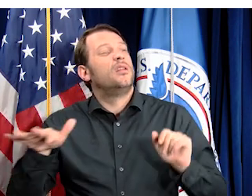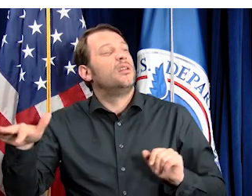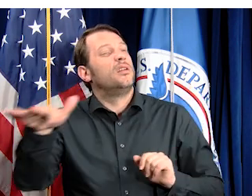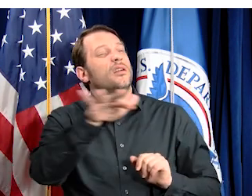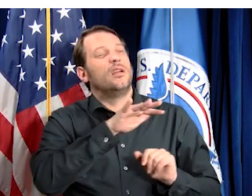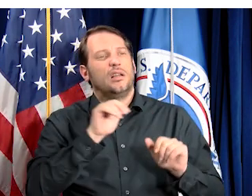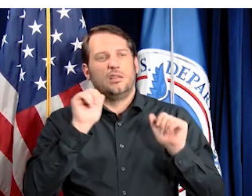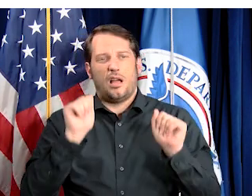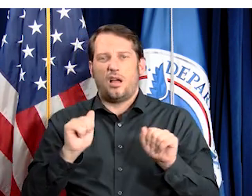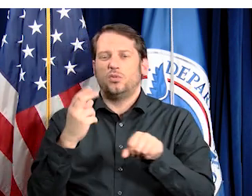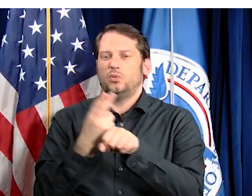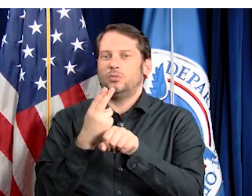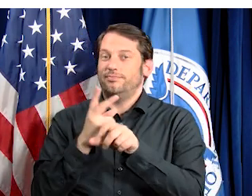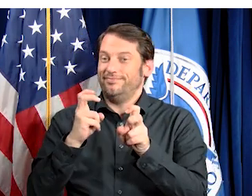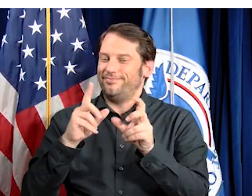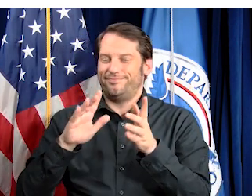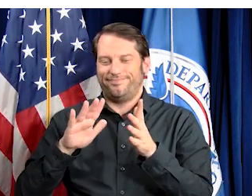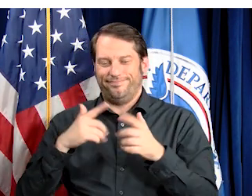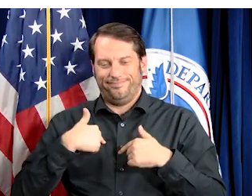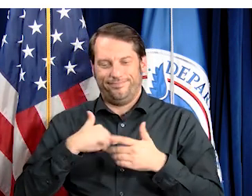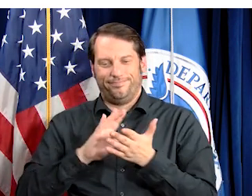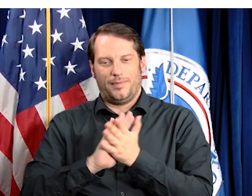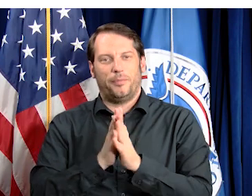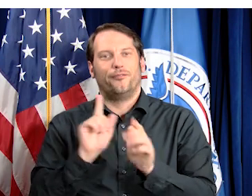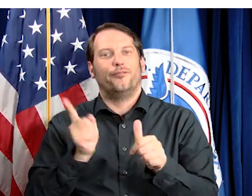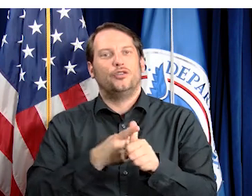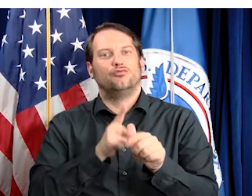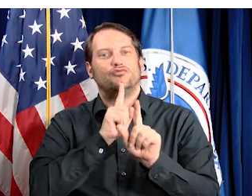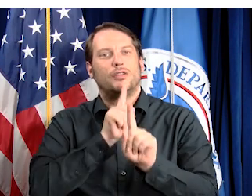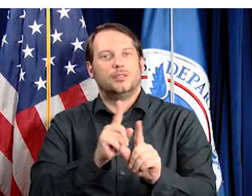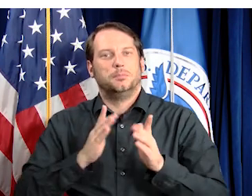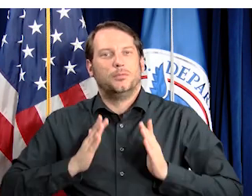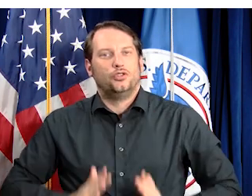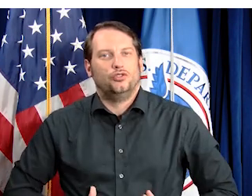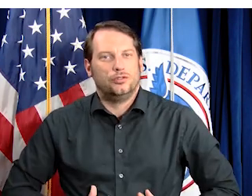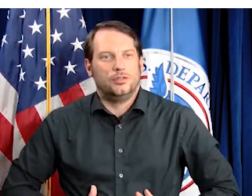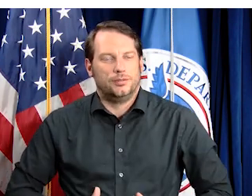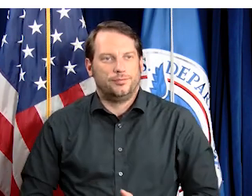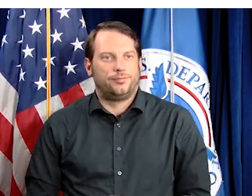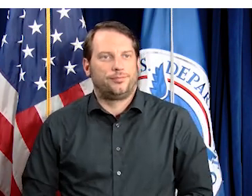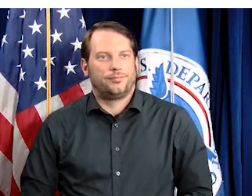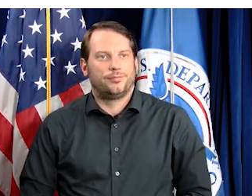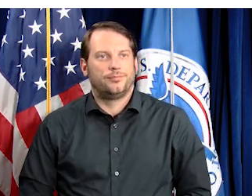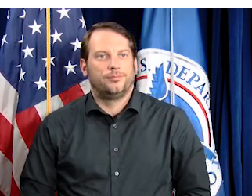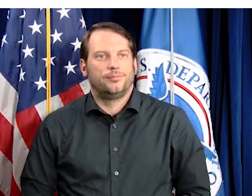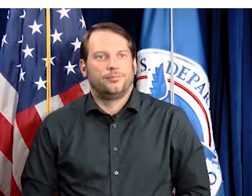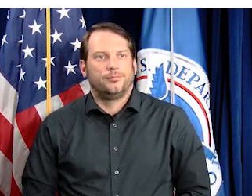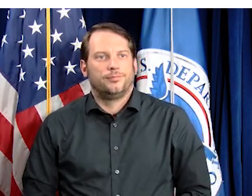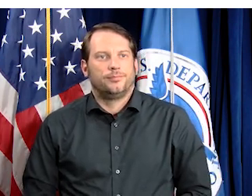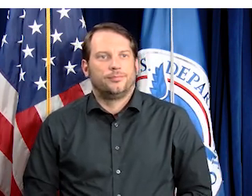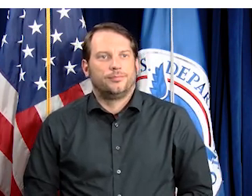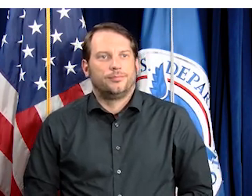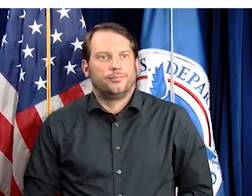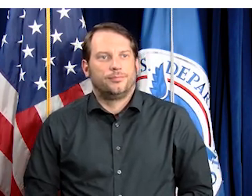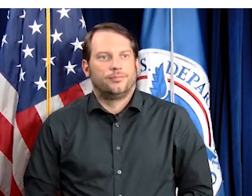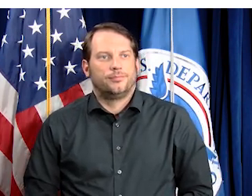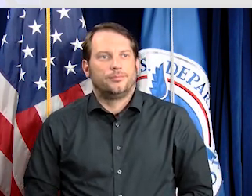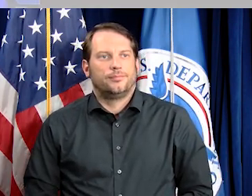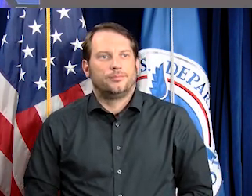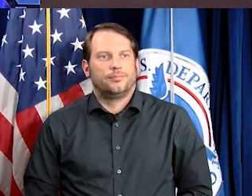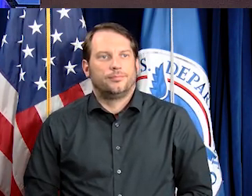also been this growth of user-generated content because of social media and mobile devices. There's this active and passive kind of crowdsourcing that